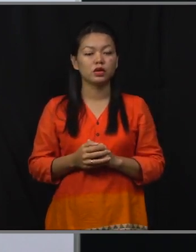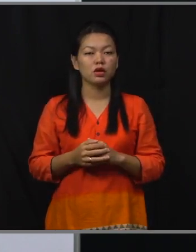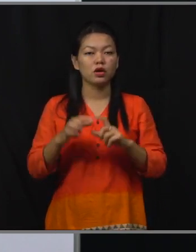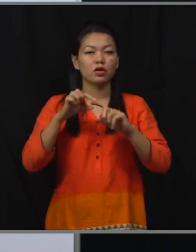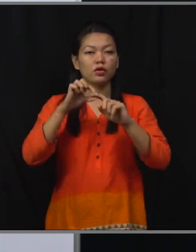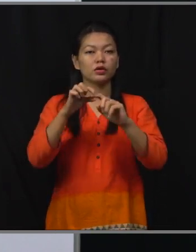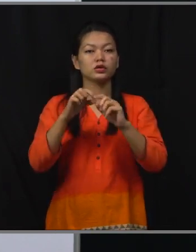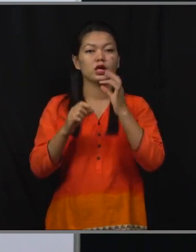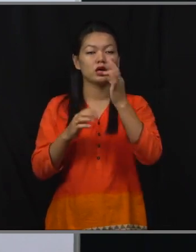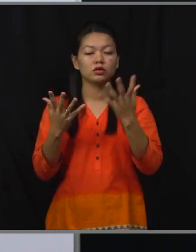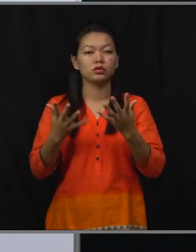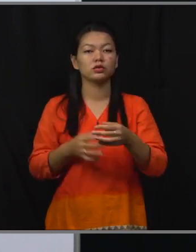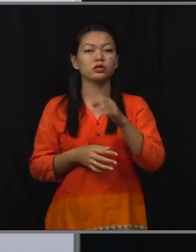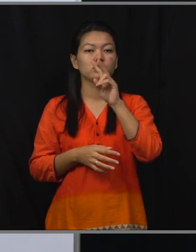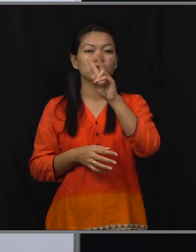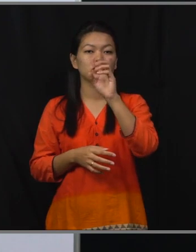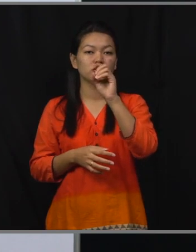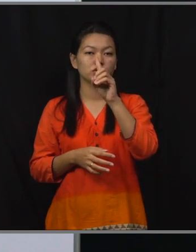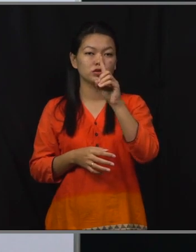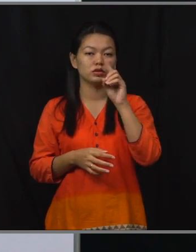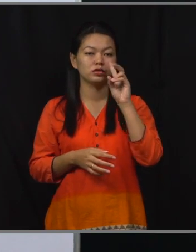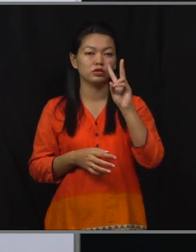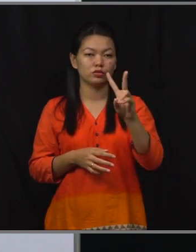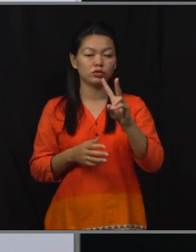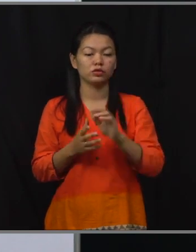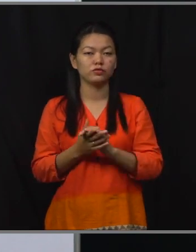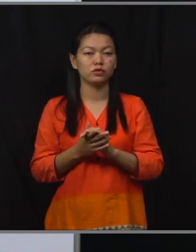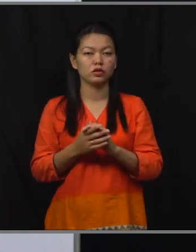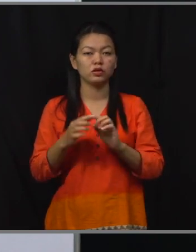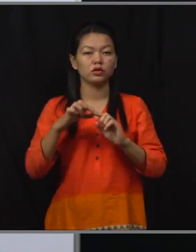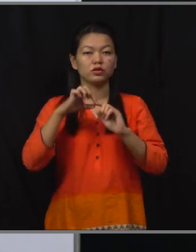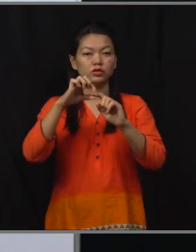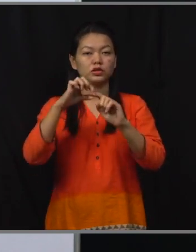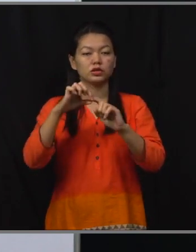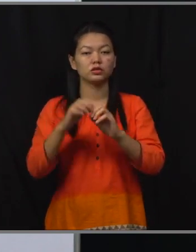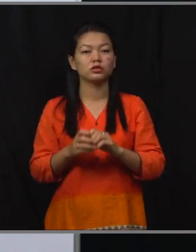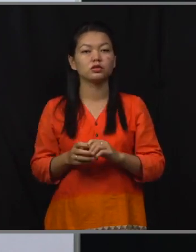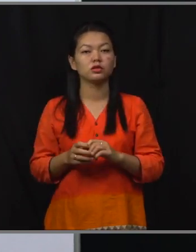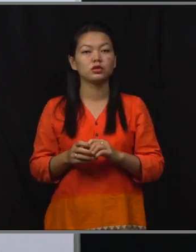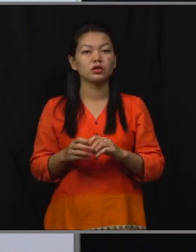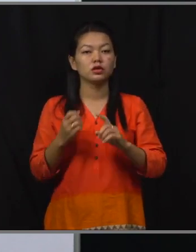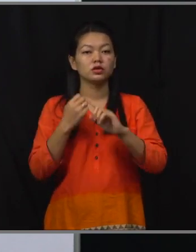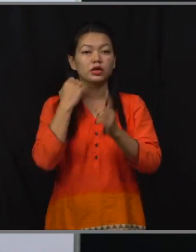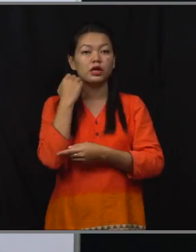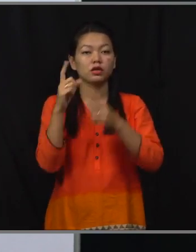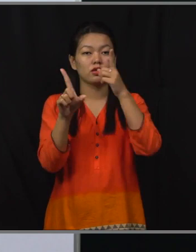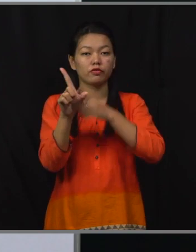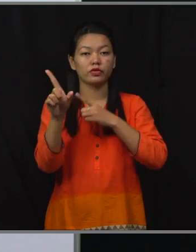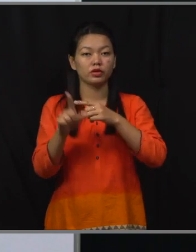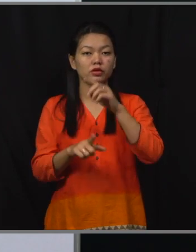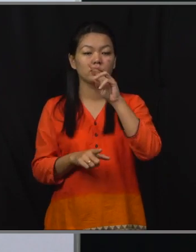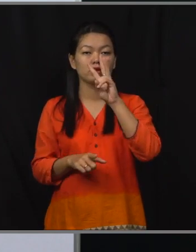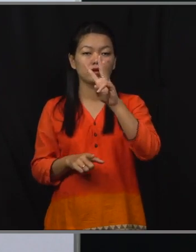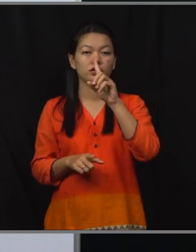Receipts and payments account of Tulsan Sports Club for the year ended 31st December 2012. Balance